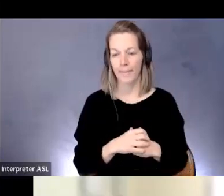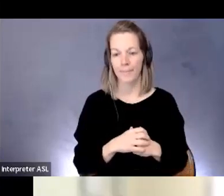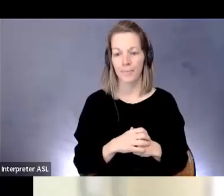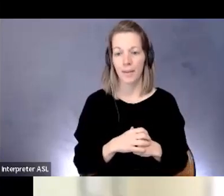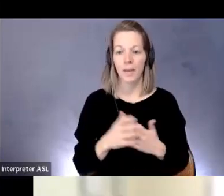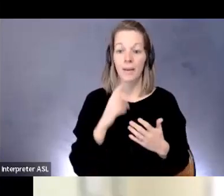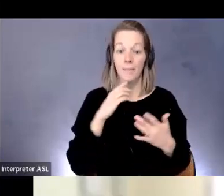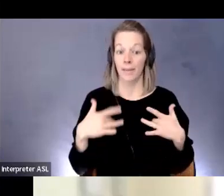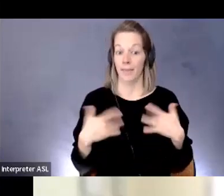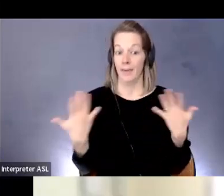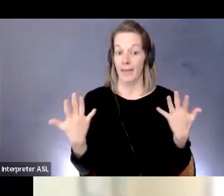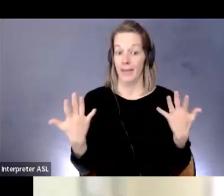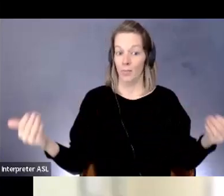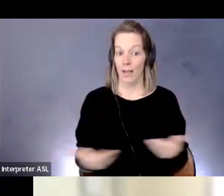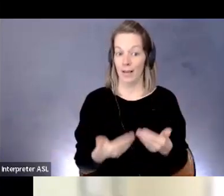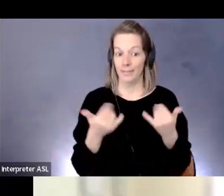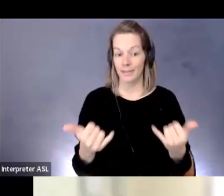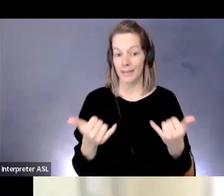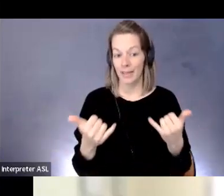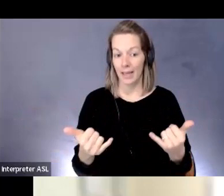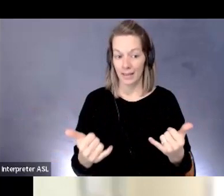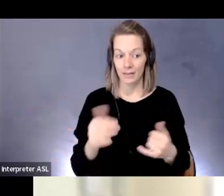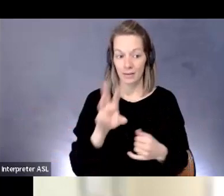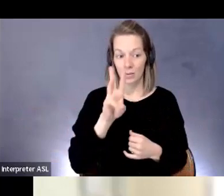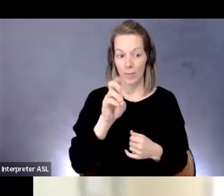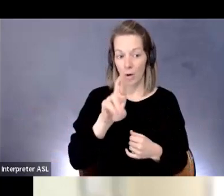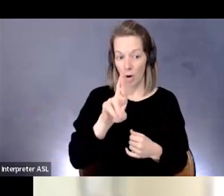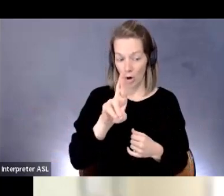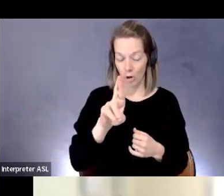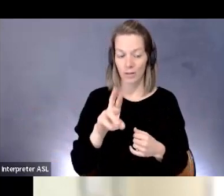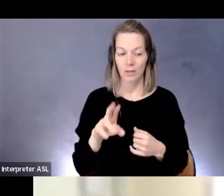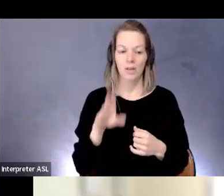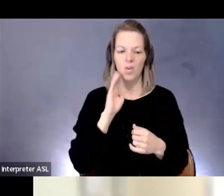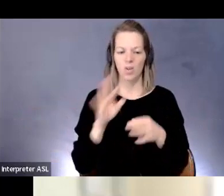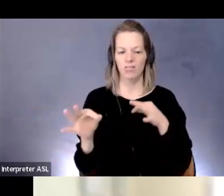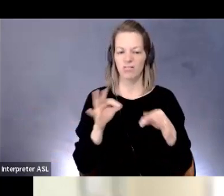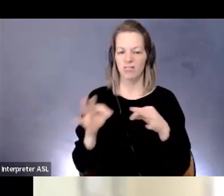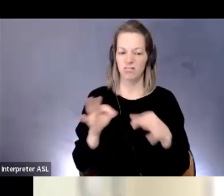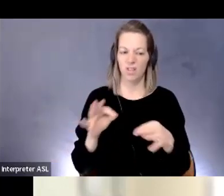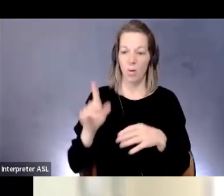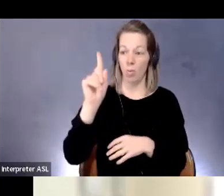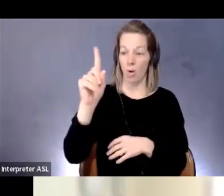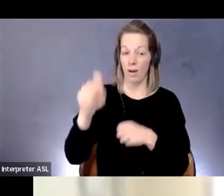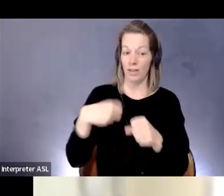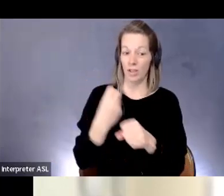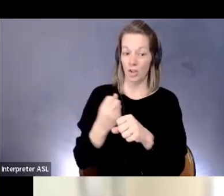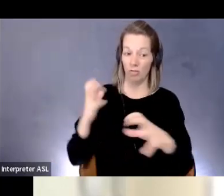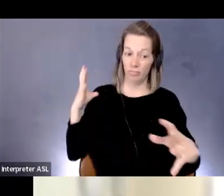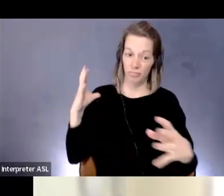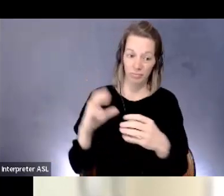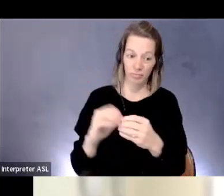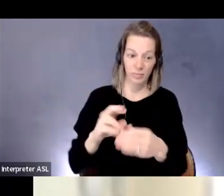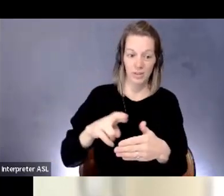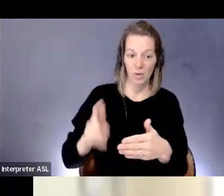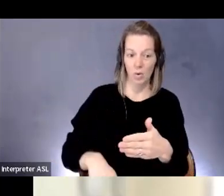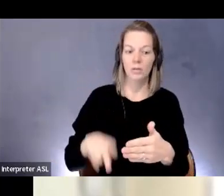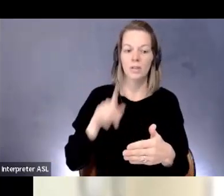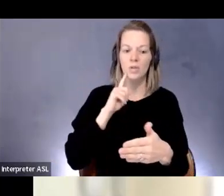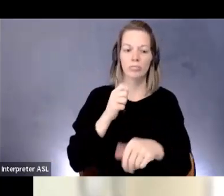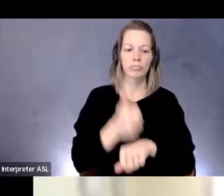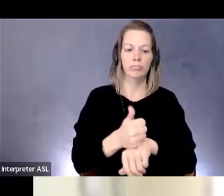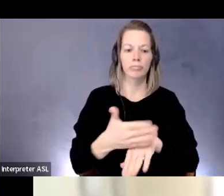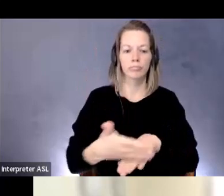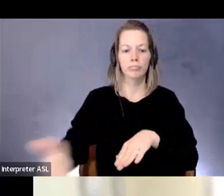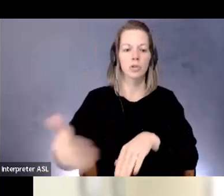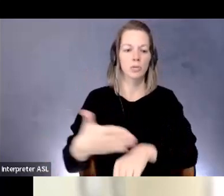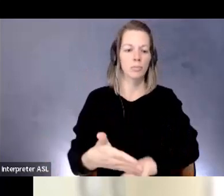I'm thrilled to welcome everyone to today's webinar, which will share the results of a one-year project that is designed to lay the groundwork to